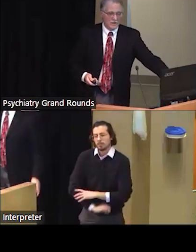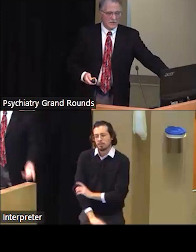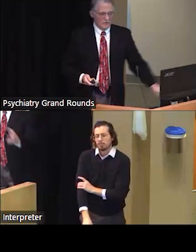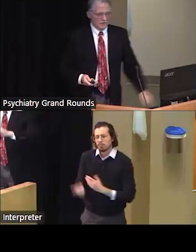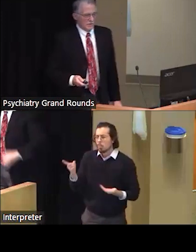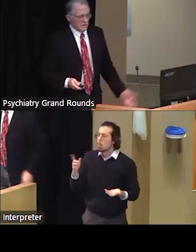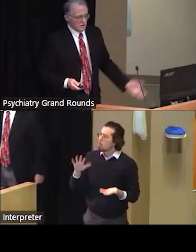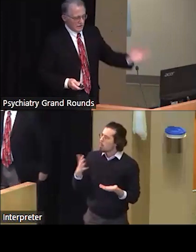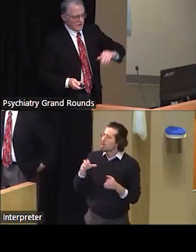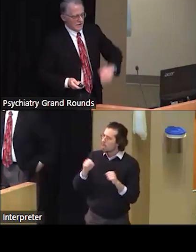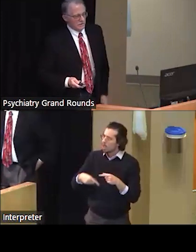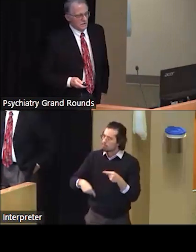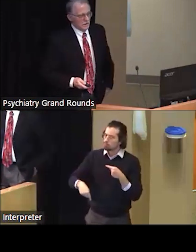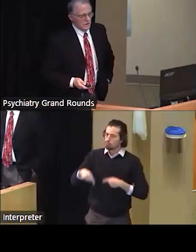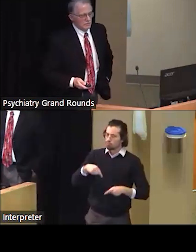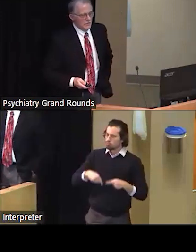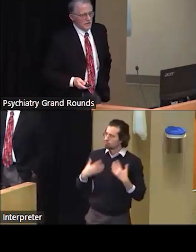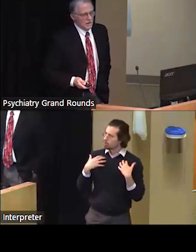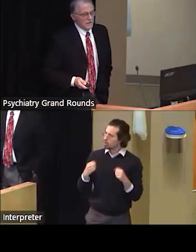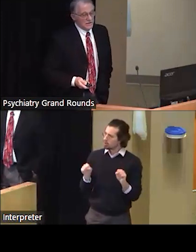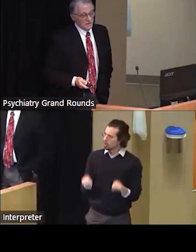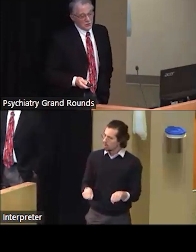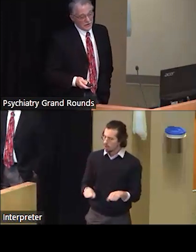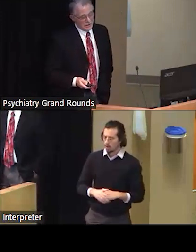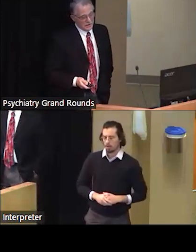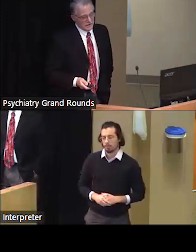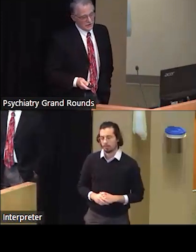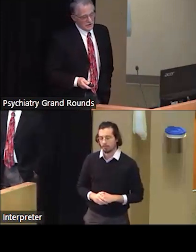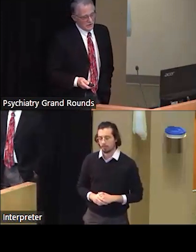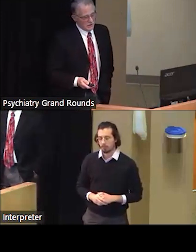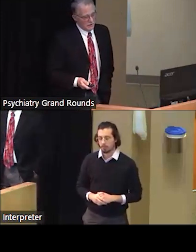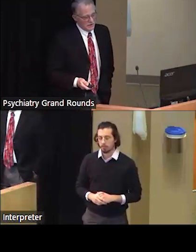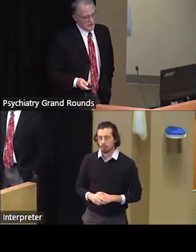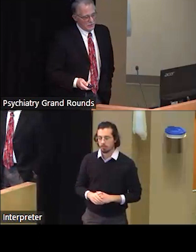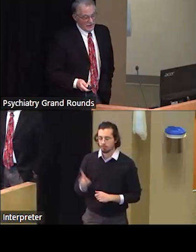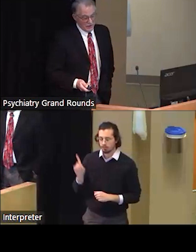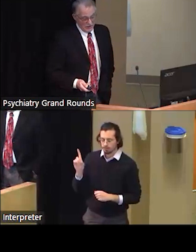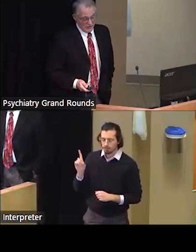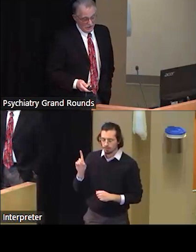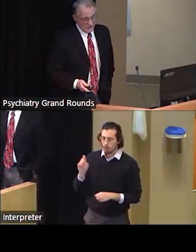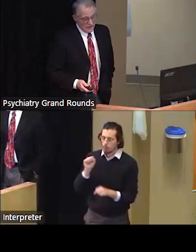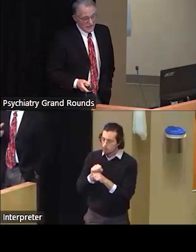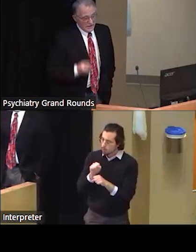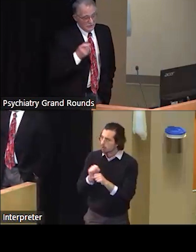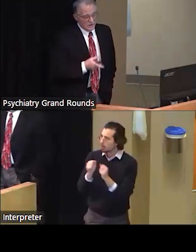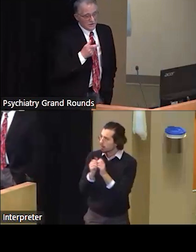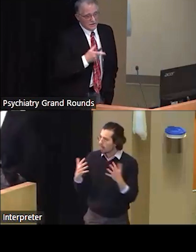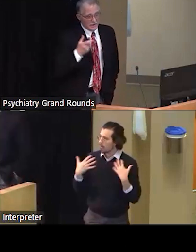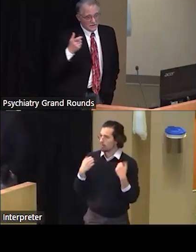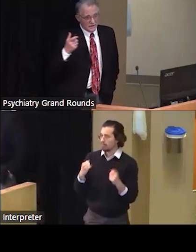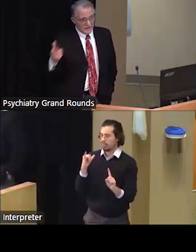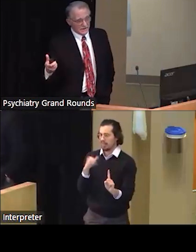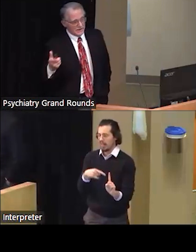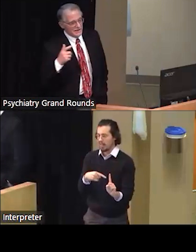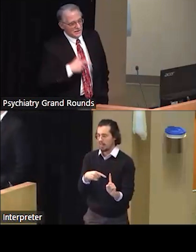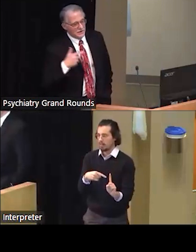These are partially reversible, like I said. The intense working conditions over long periods of time without recovery. The big thing